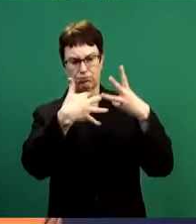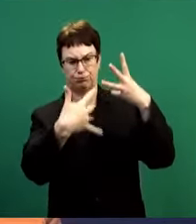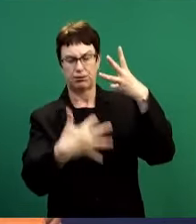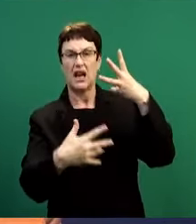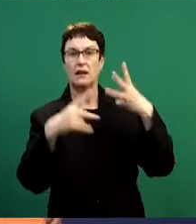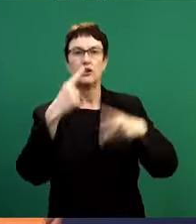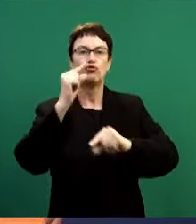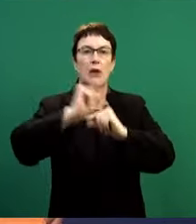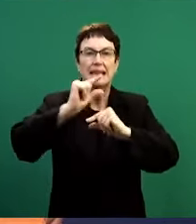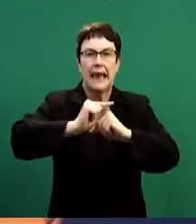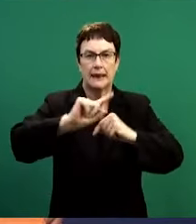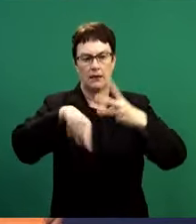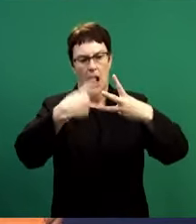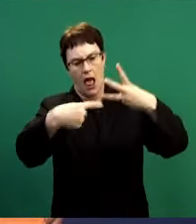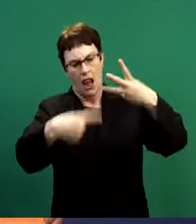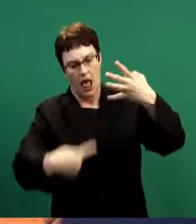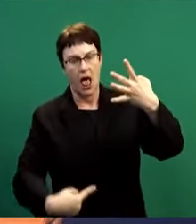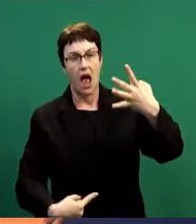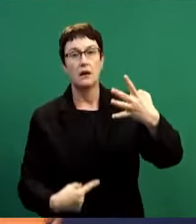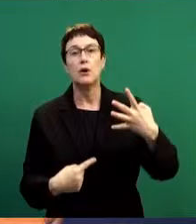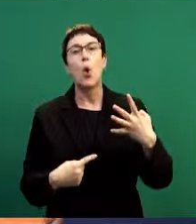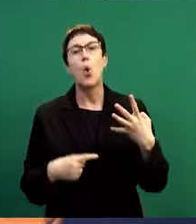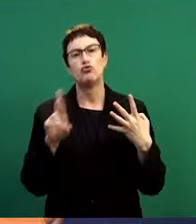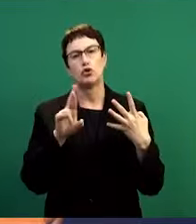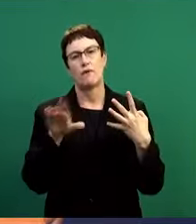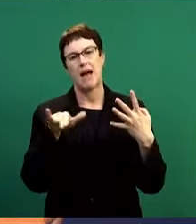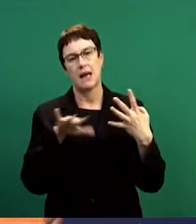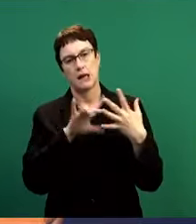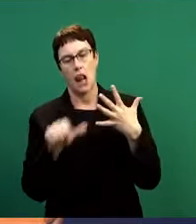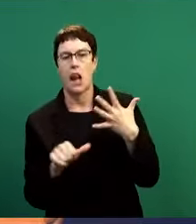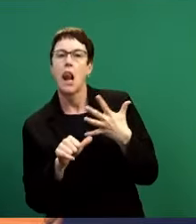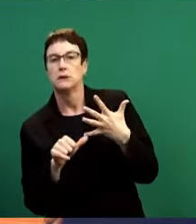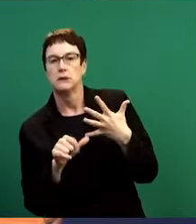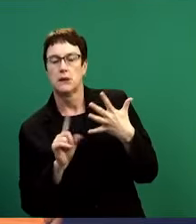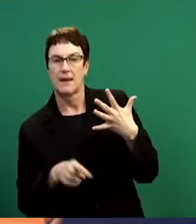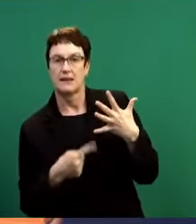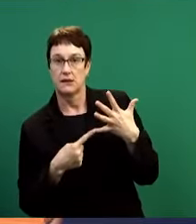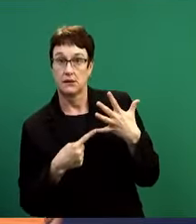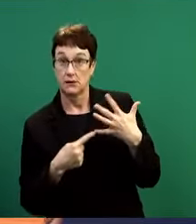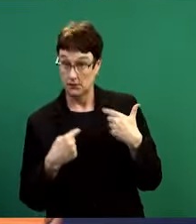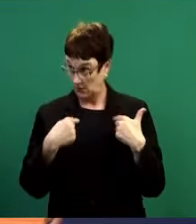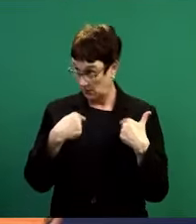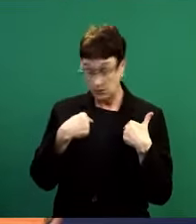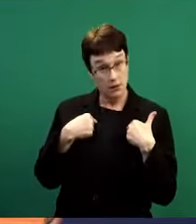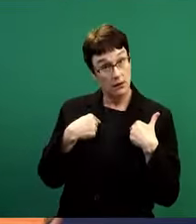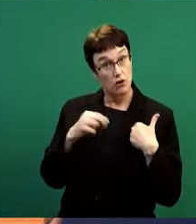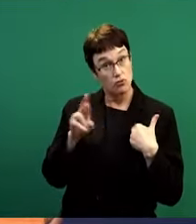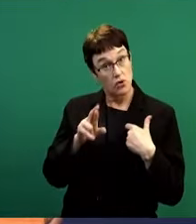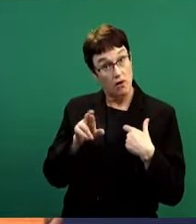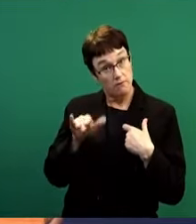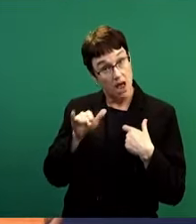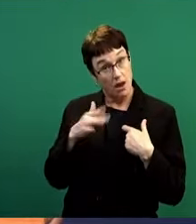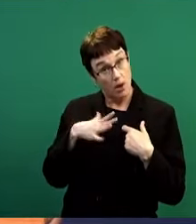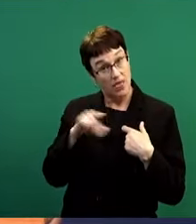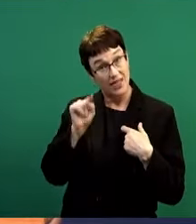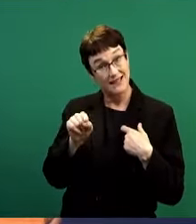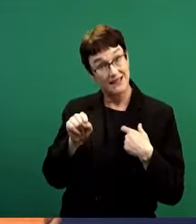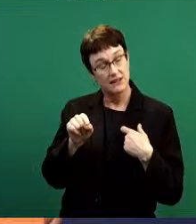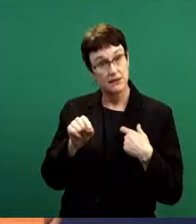I don't think that the Reserve Bank would like to be in that position.